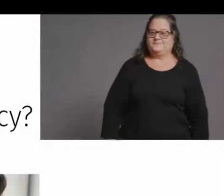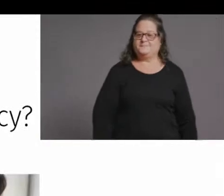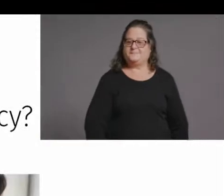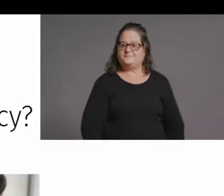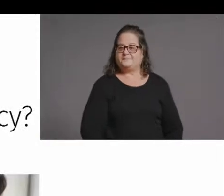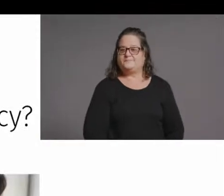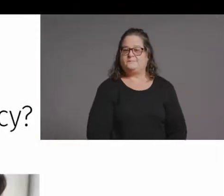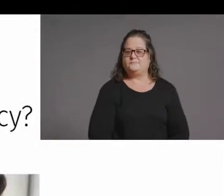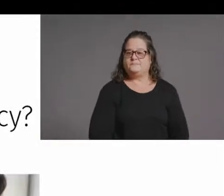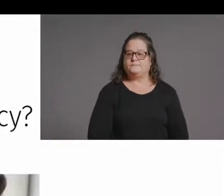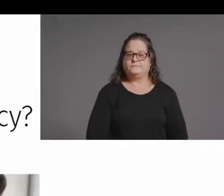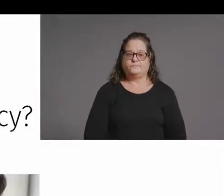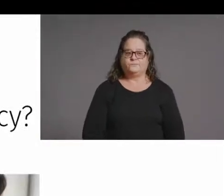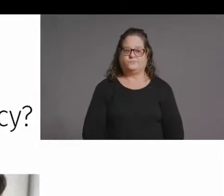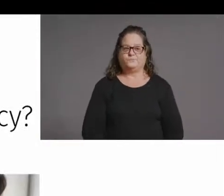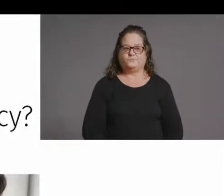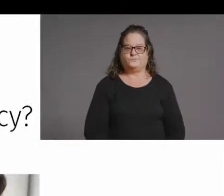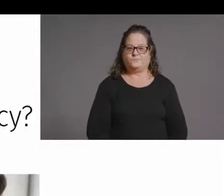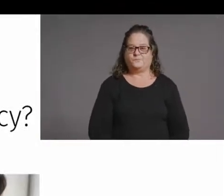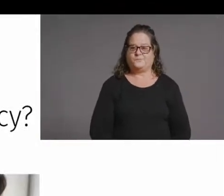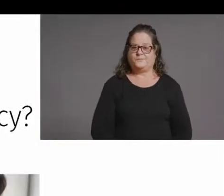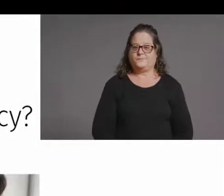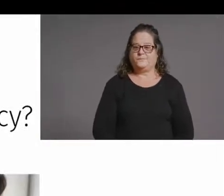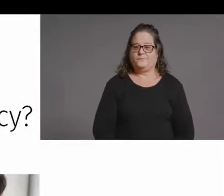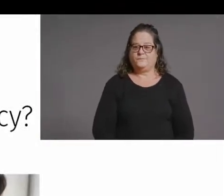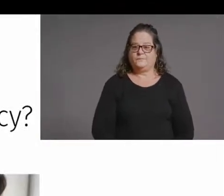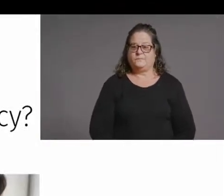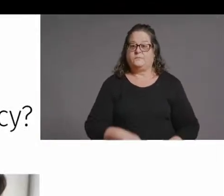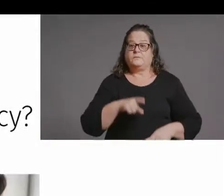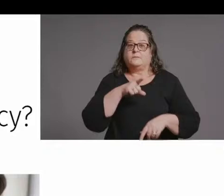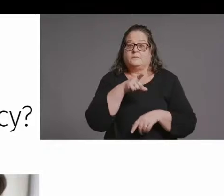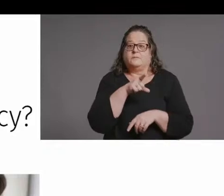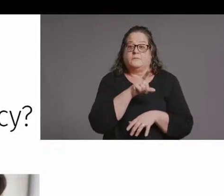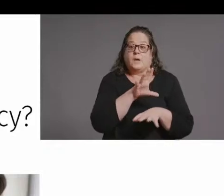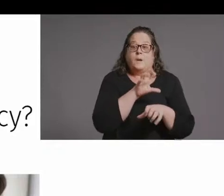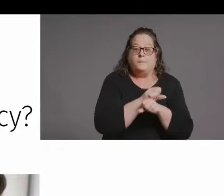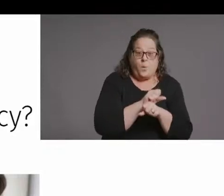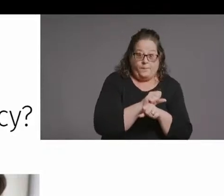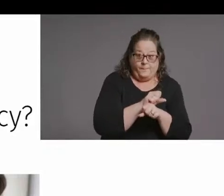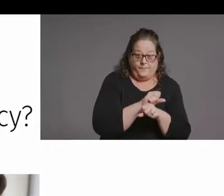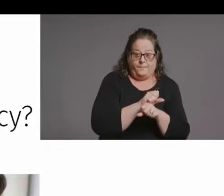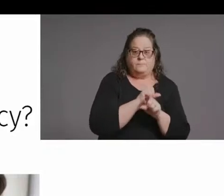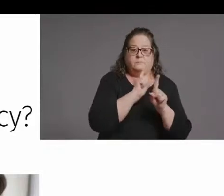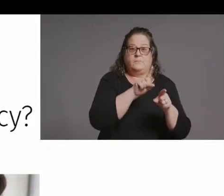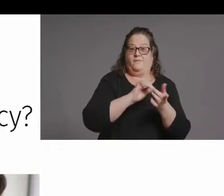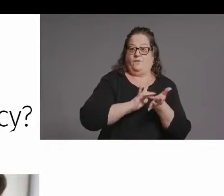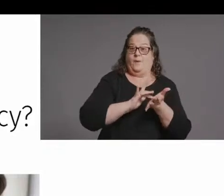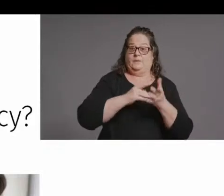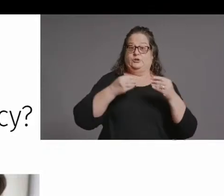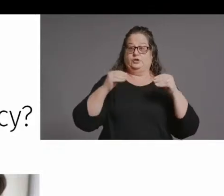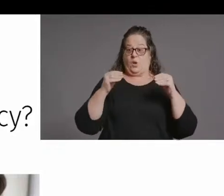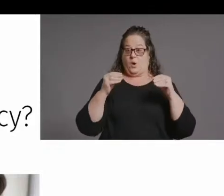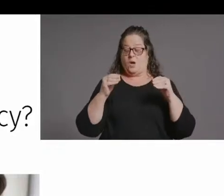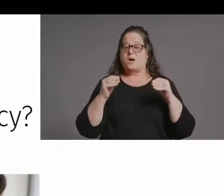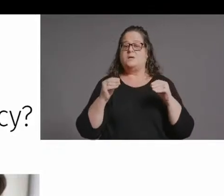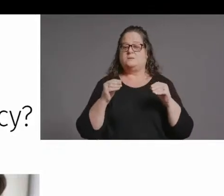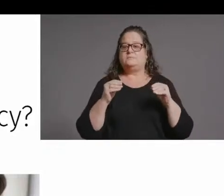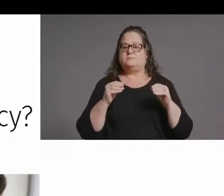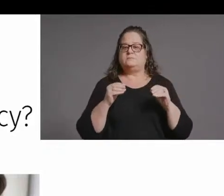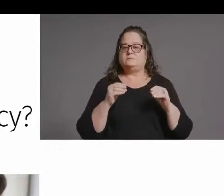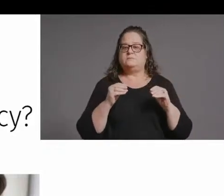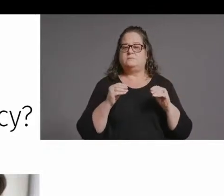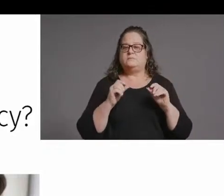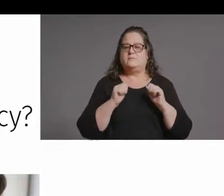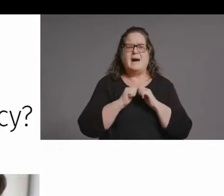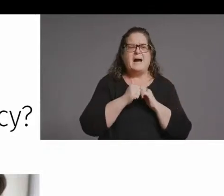p.m. If you'd like to make an appointment at a pharmacy, you can find a pharmacy location by going